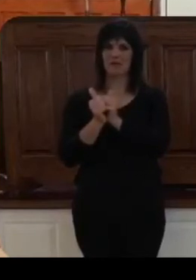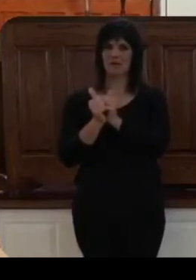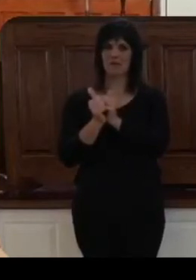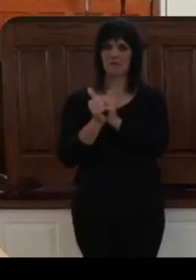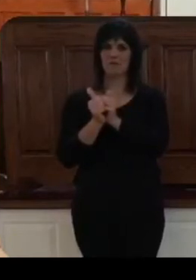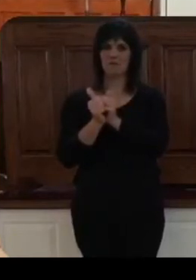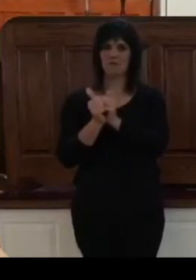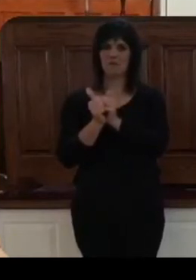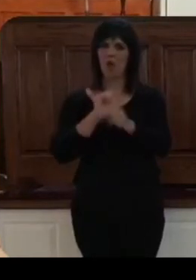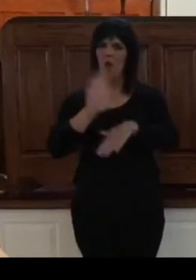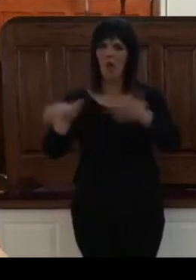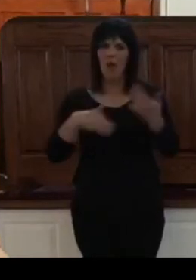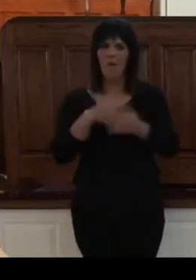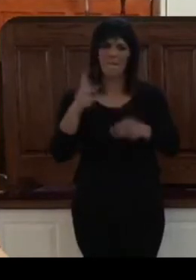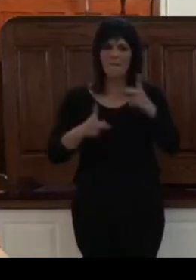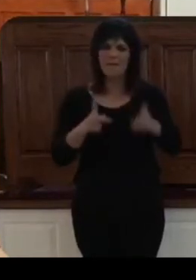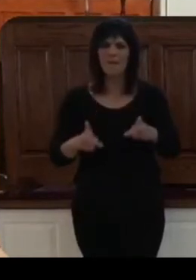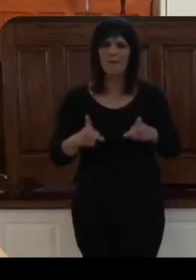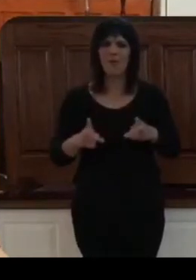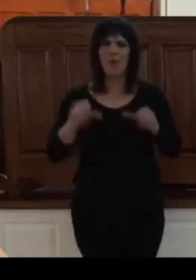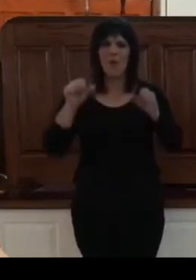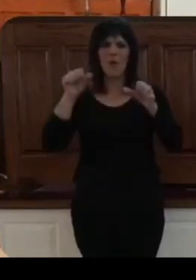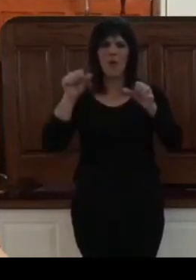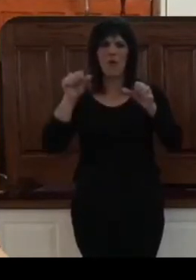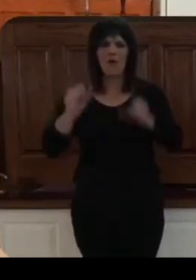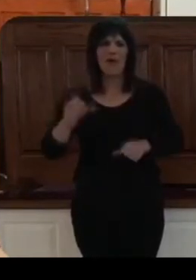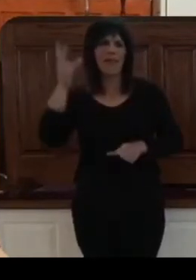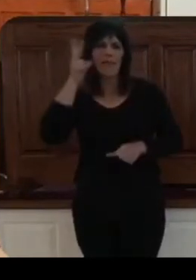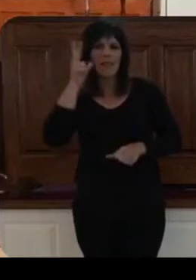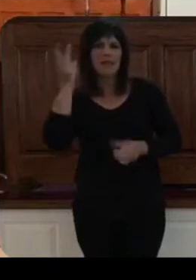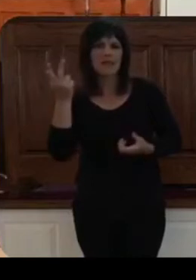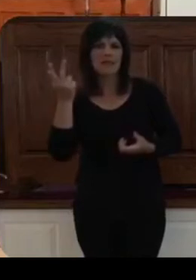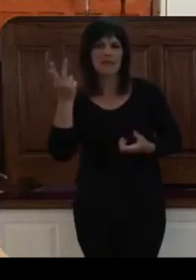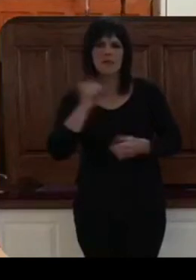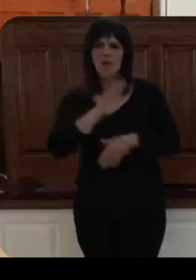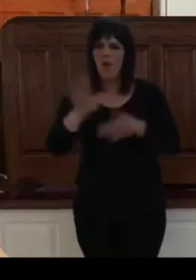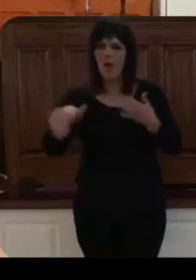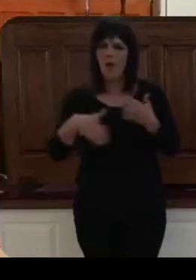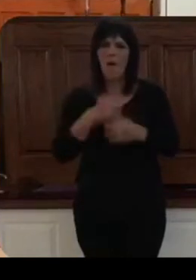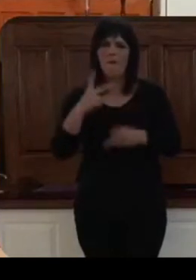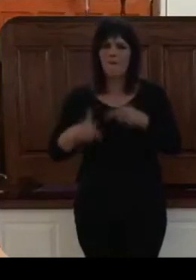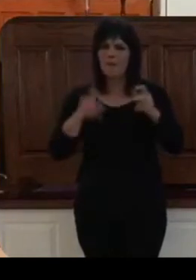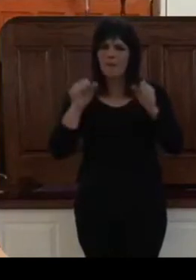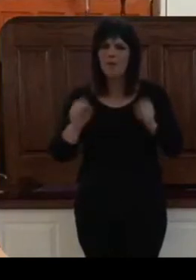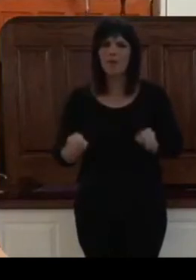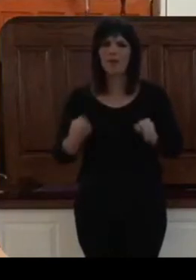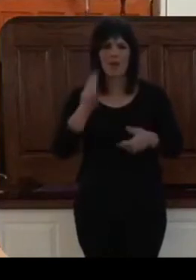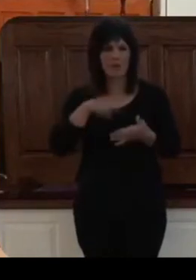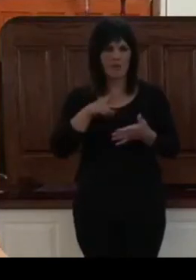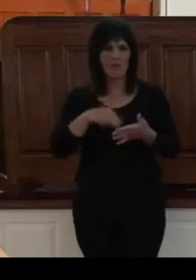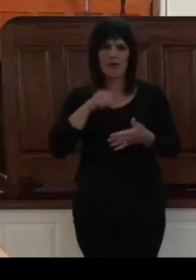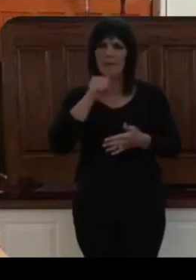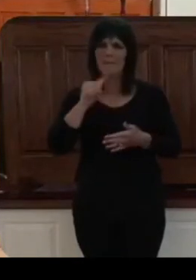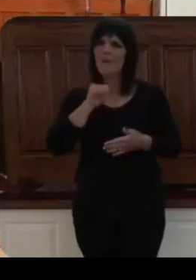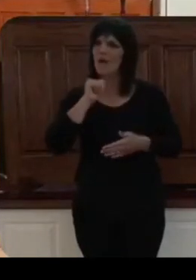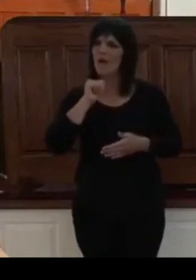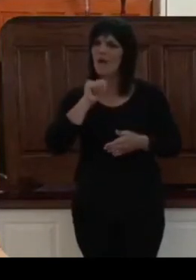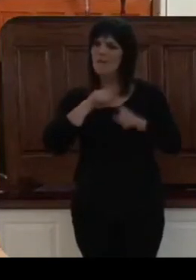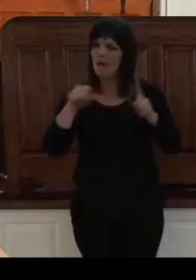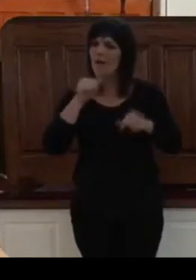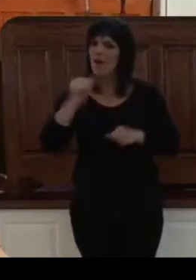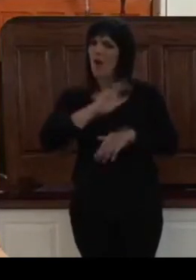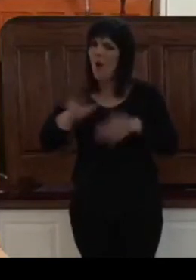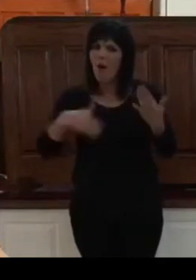Bible. But not just anybody can have this relationship. This relationship is powerful. We need to be